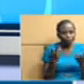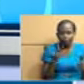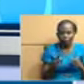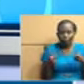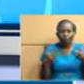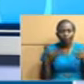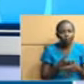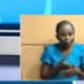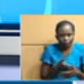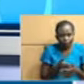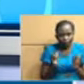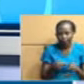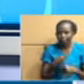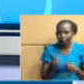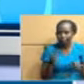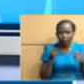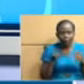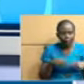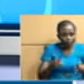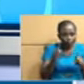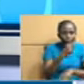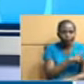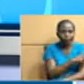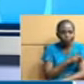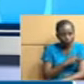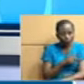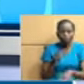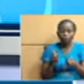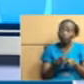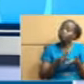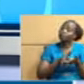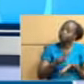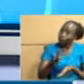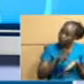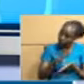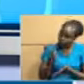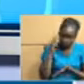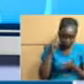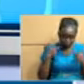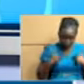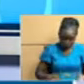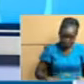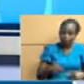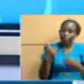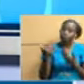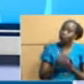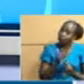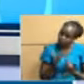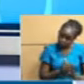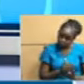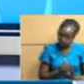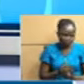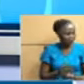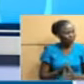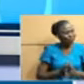stranded. They could not get to hospitals, but also payment for the healthcare. So it is a broad range